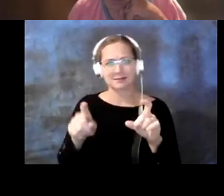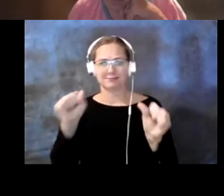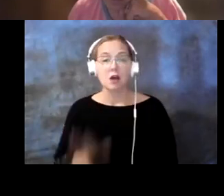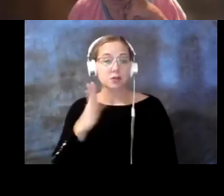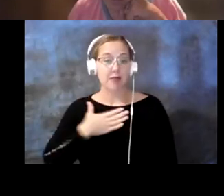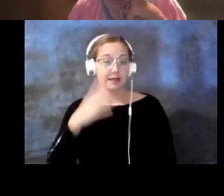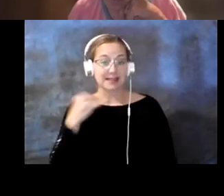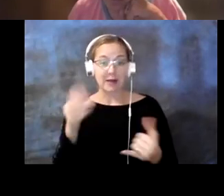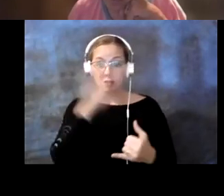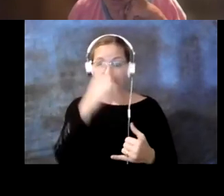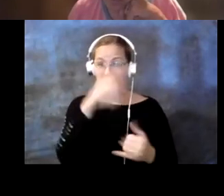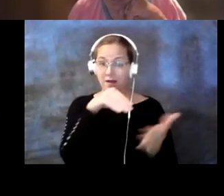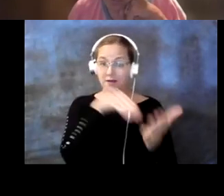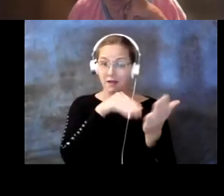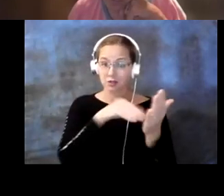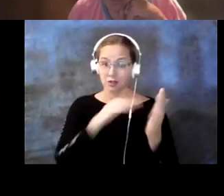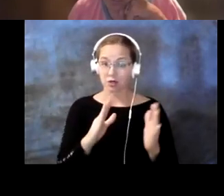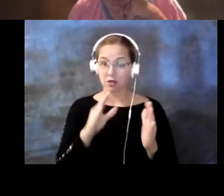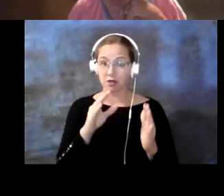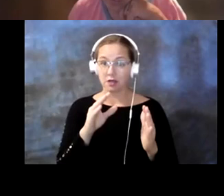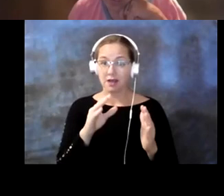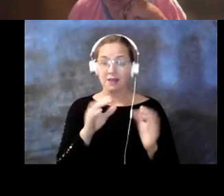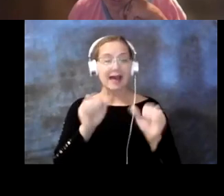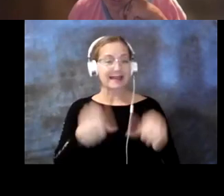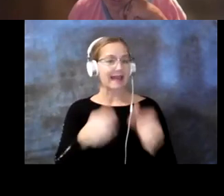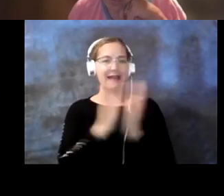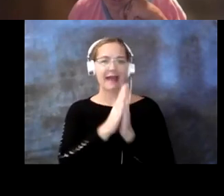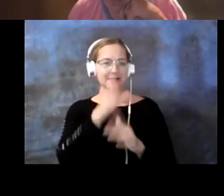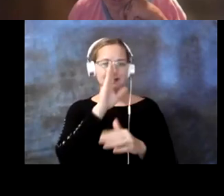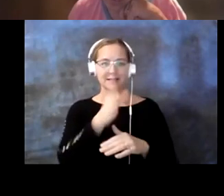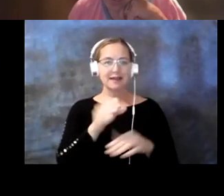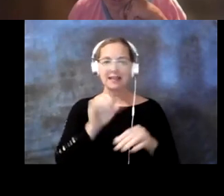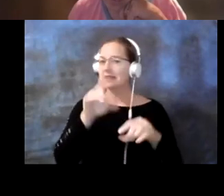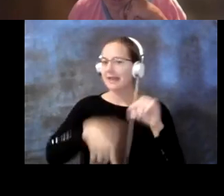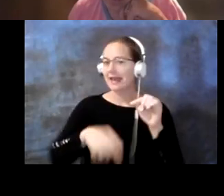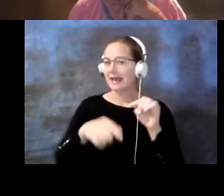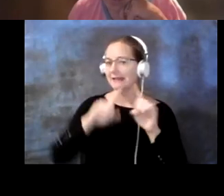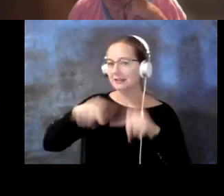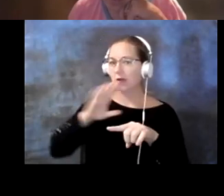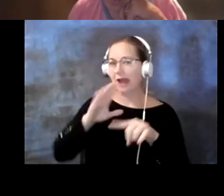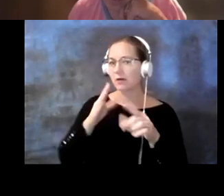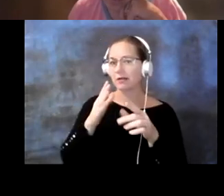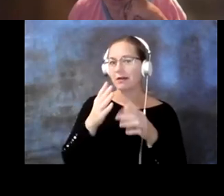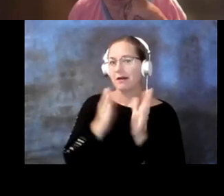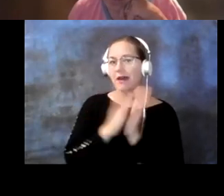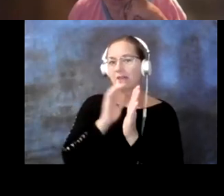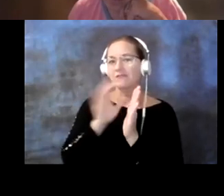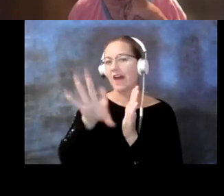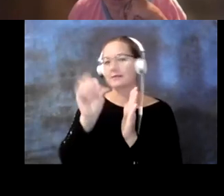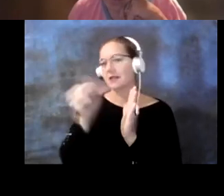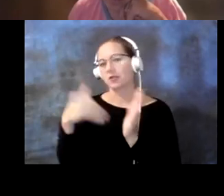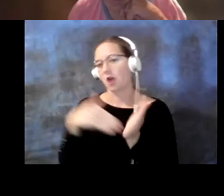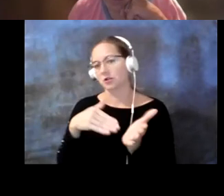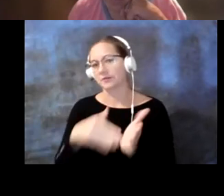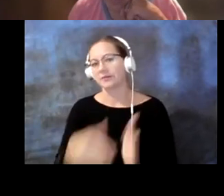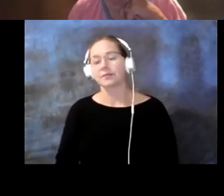had, and so now I look for a doctor that I can ask these questions up front with, and if they can't answer them, then I'll try to get a referral to